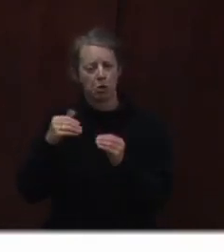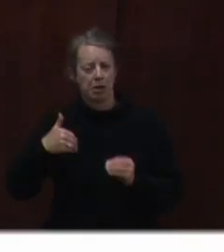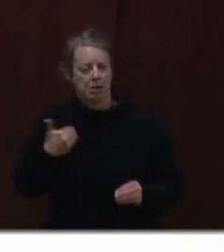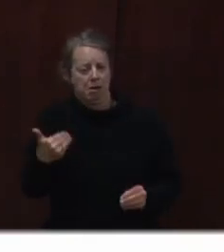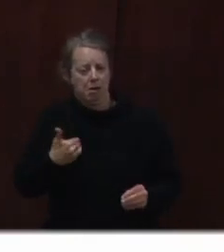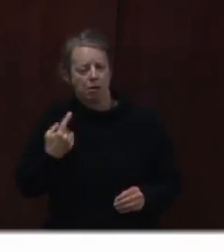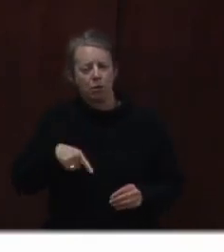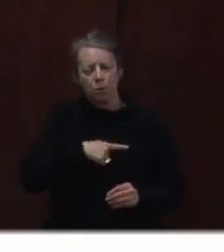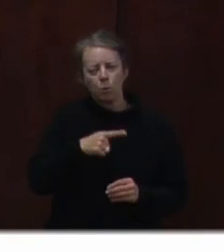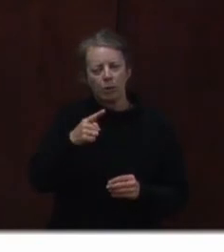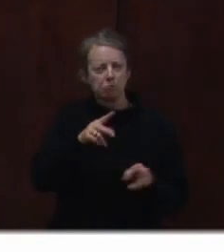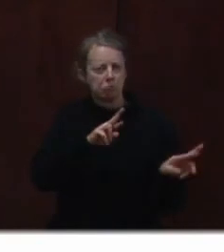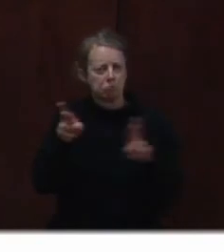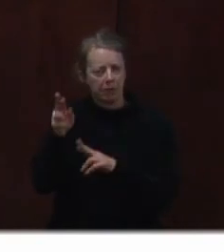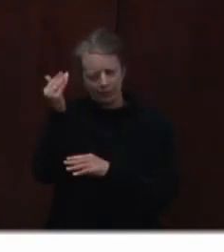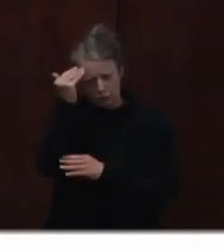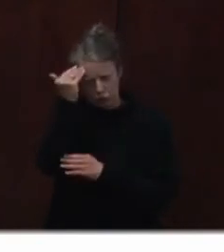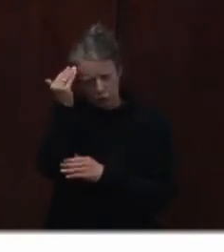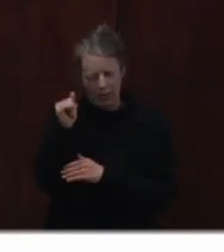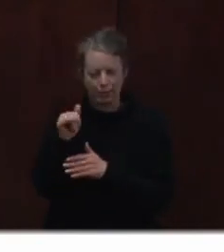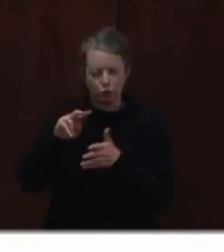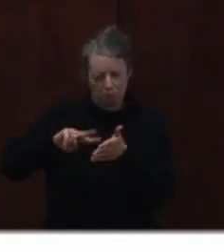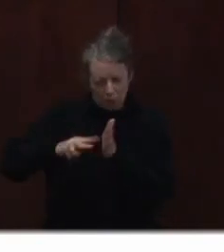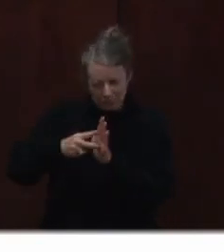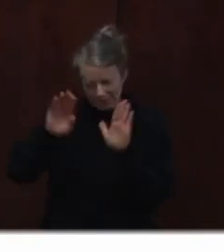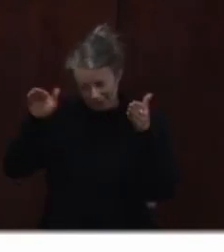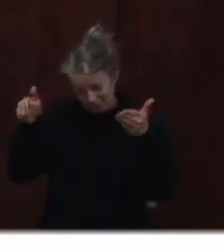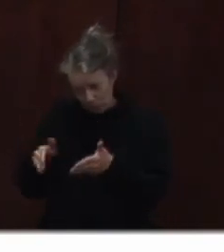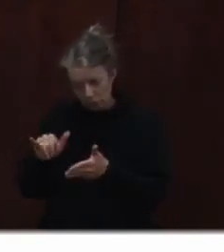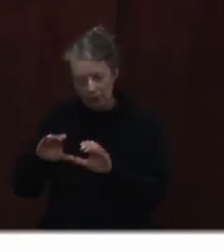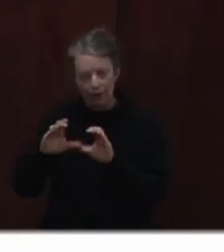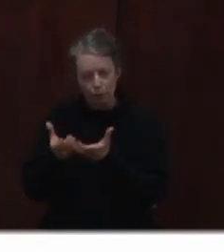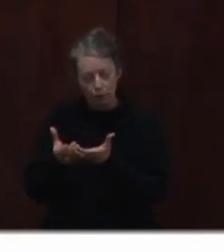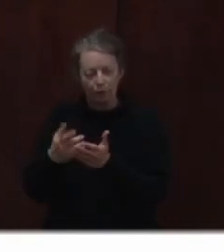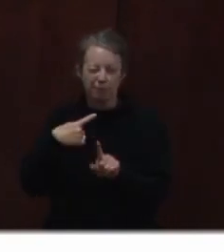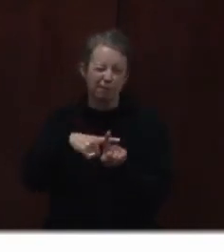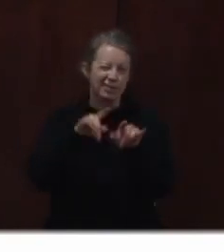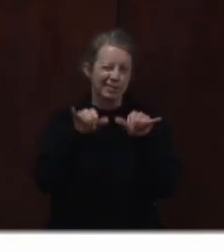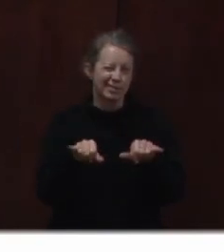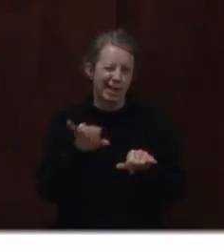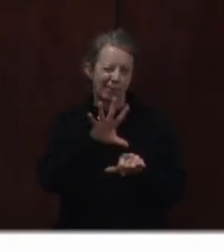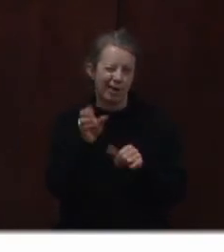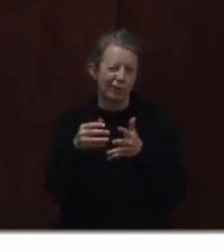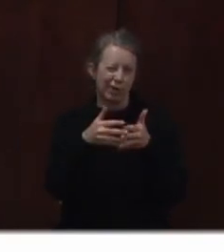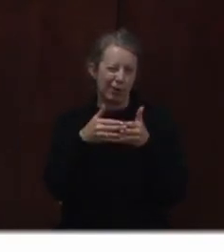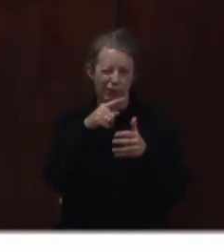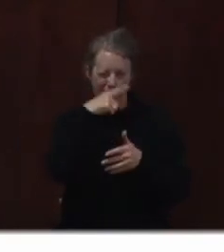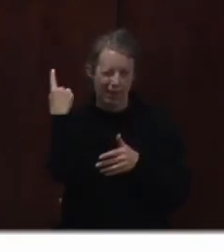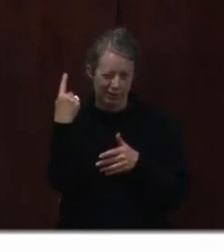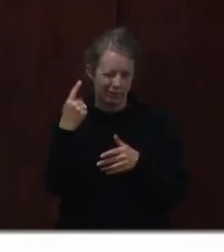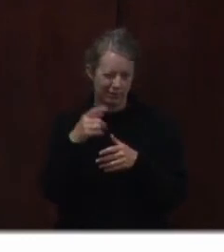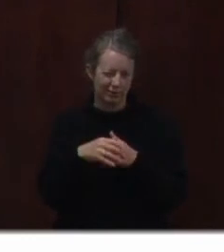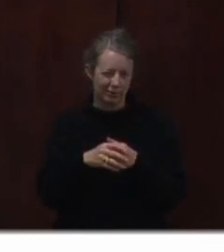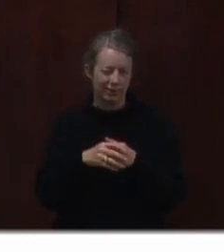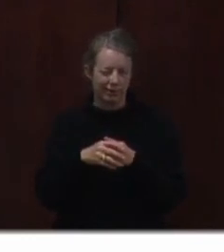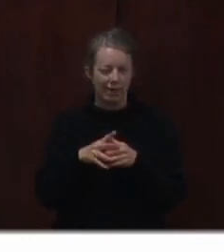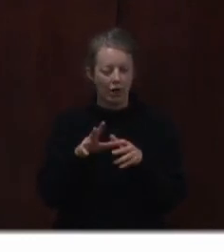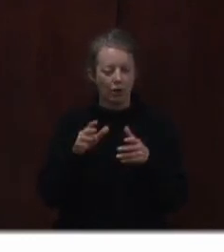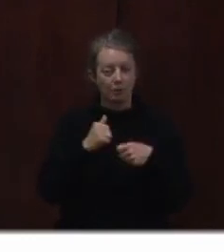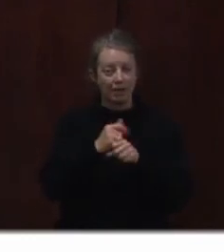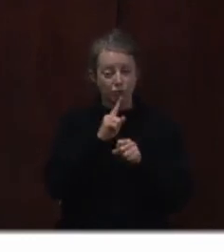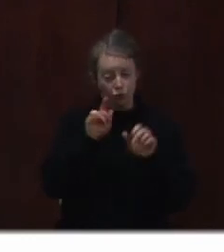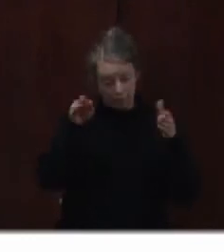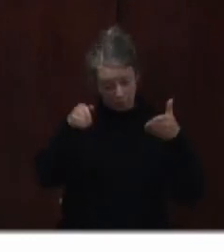of intentionality. And also with our African American population too, with access and making sure